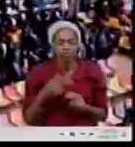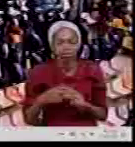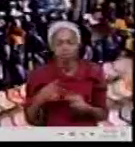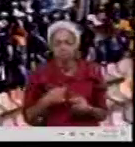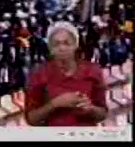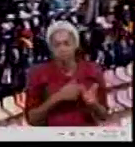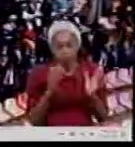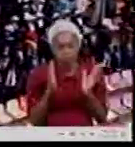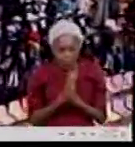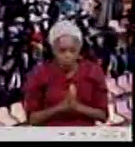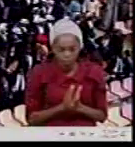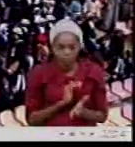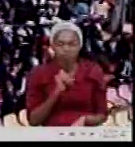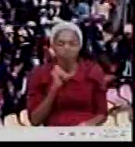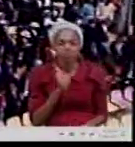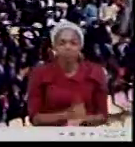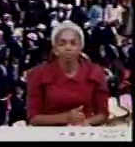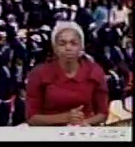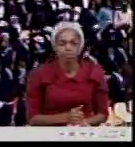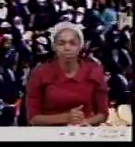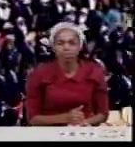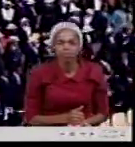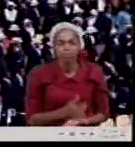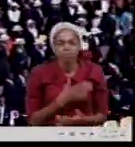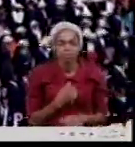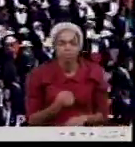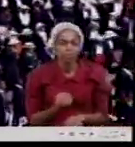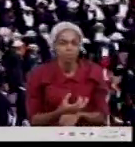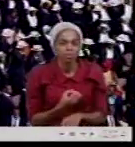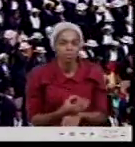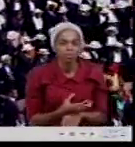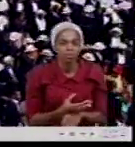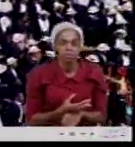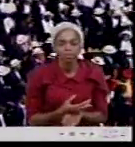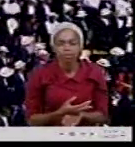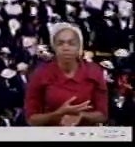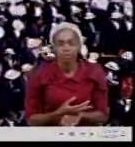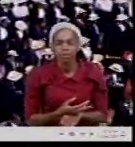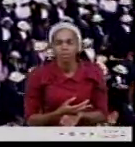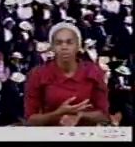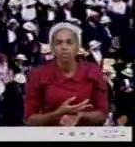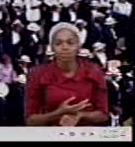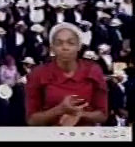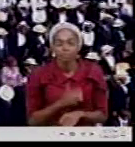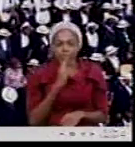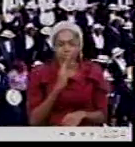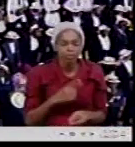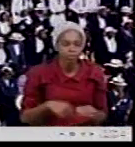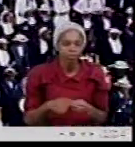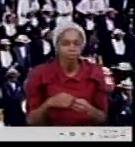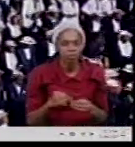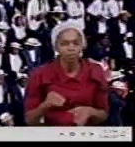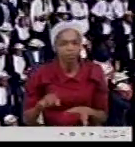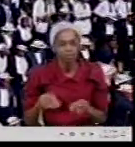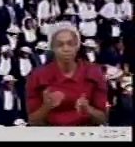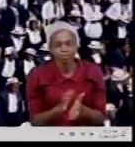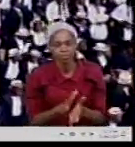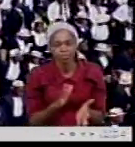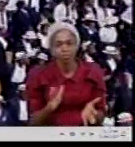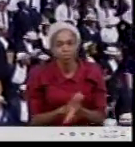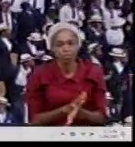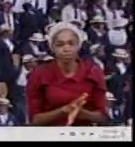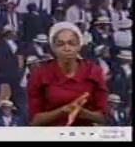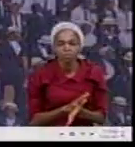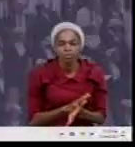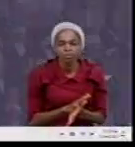collect a slip from them. We want to be of more spiritual benefits to you. And fill in the slip so we can be in